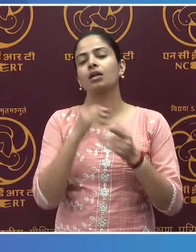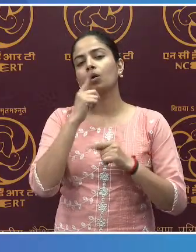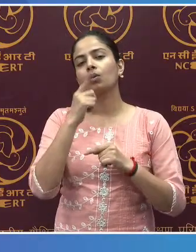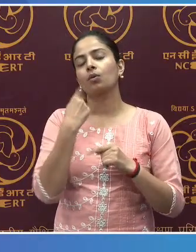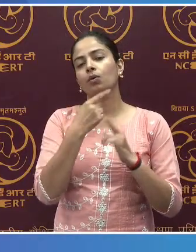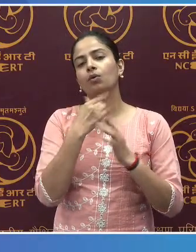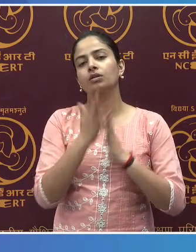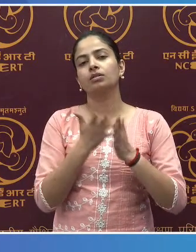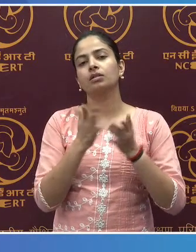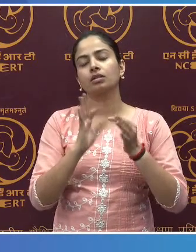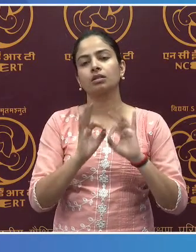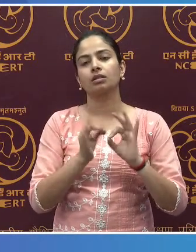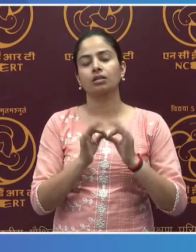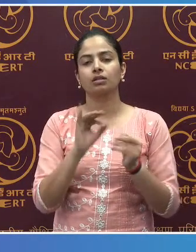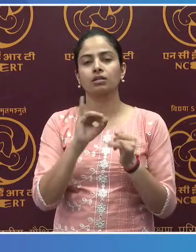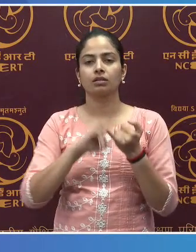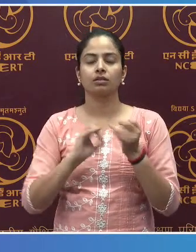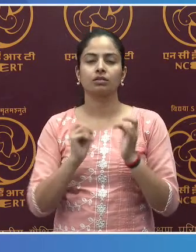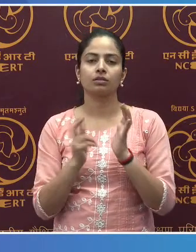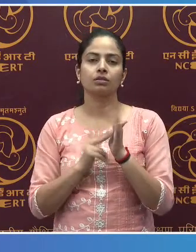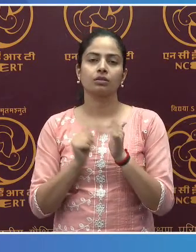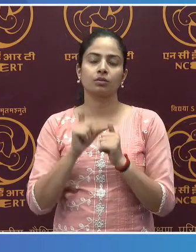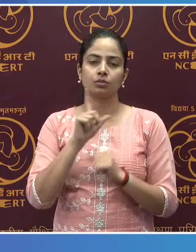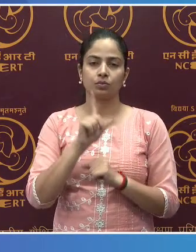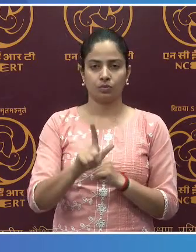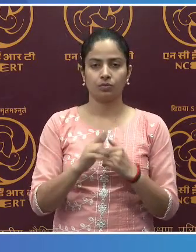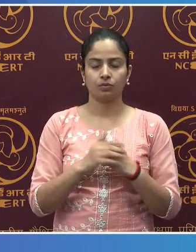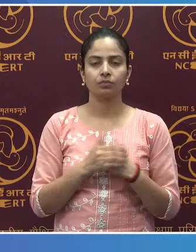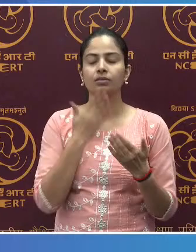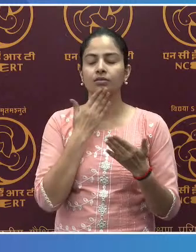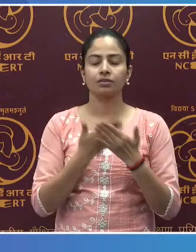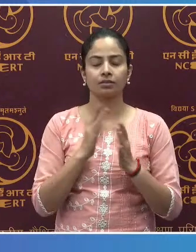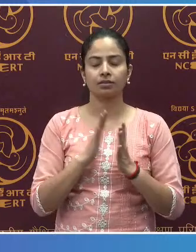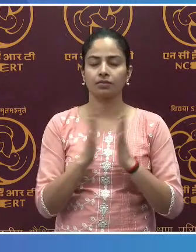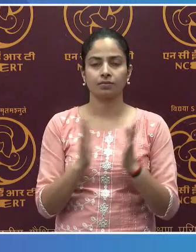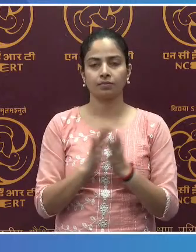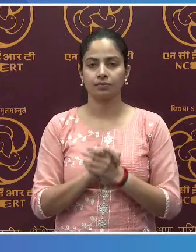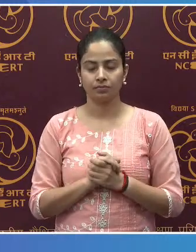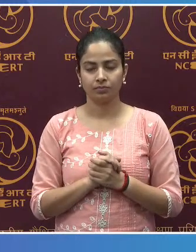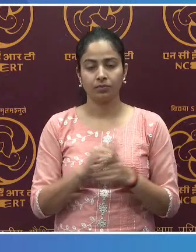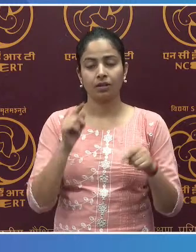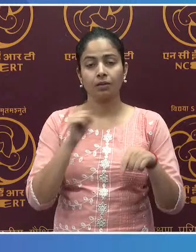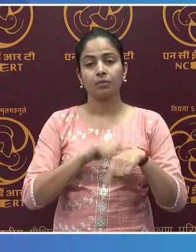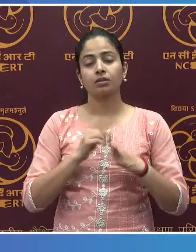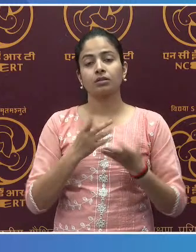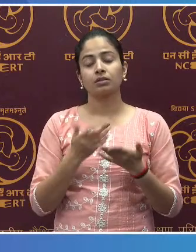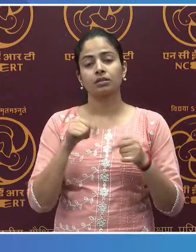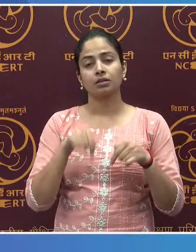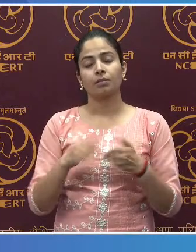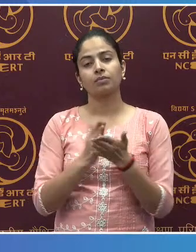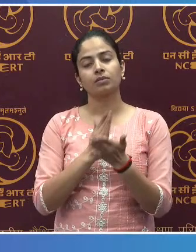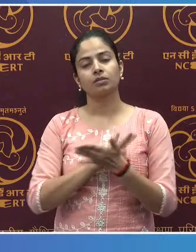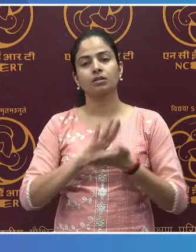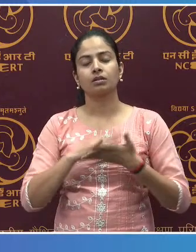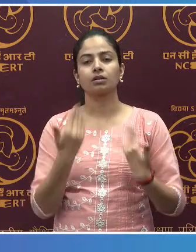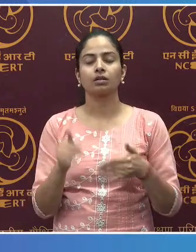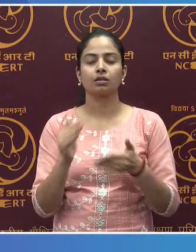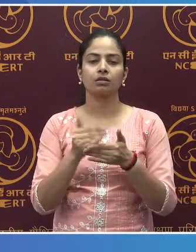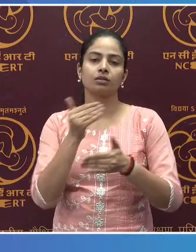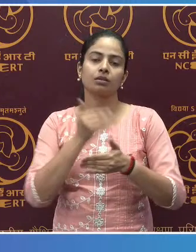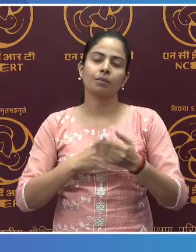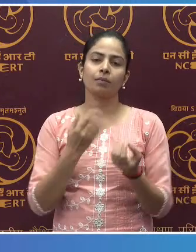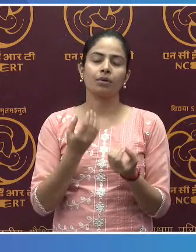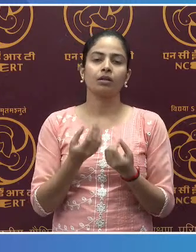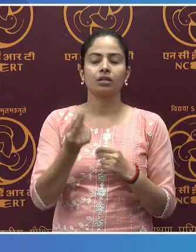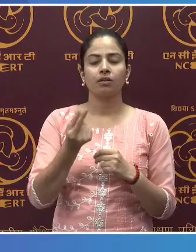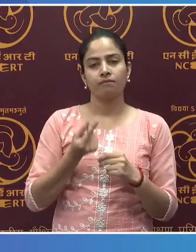my Indian Sign Language interpreter, Ms. Sonal, for her contribution to the session. Thank you, grateful. It's time for me to wind up the session over here. Before I leave, let's take a quick